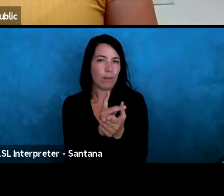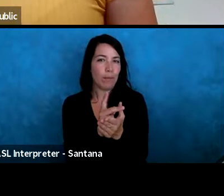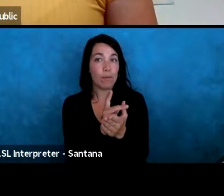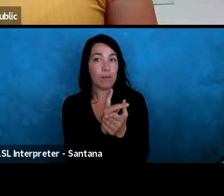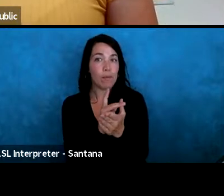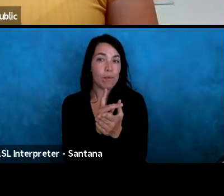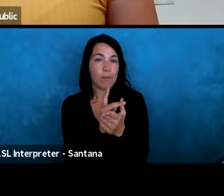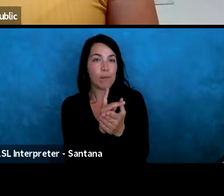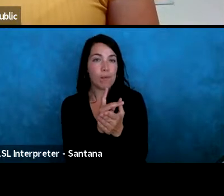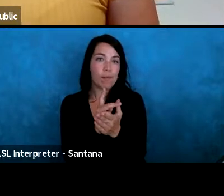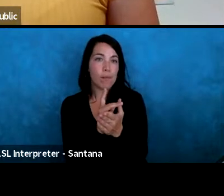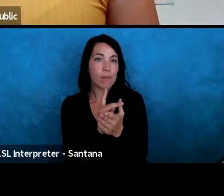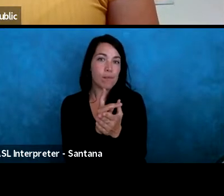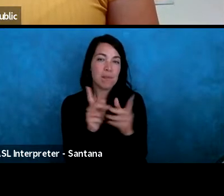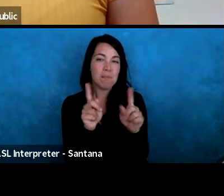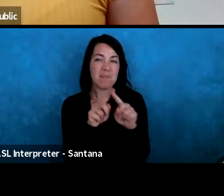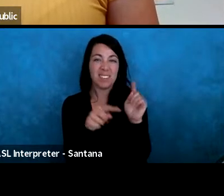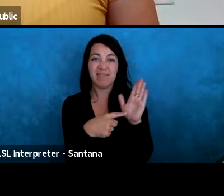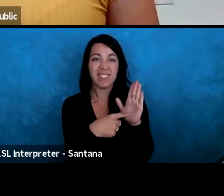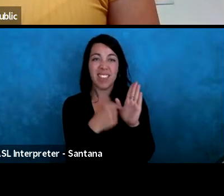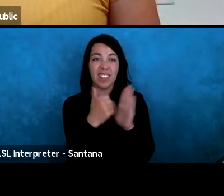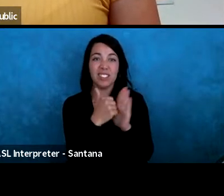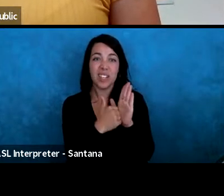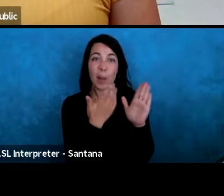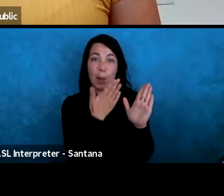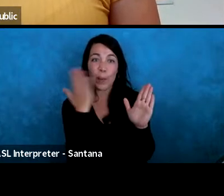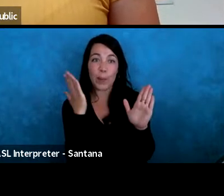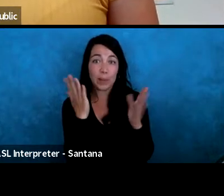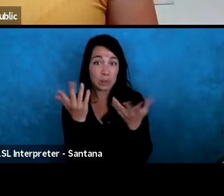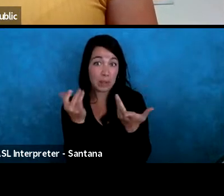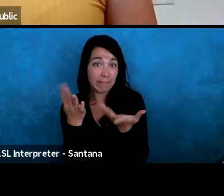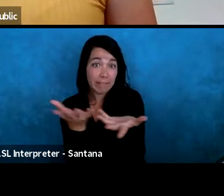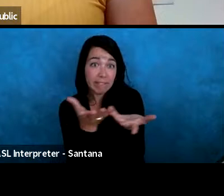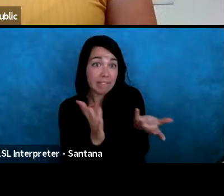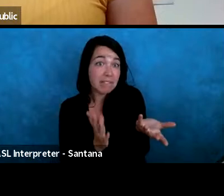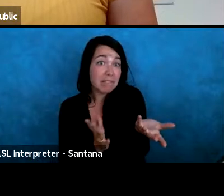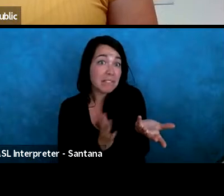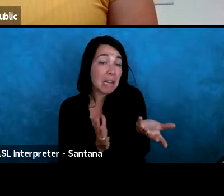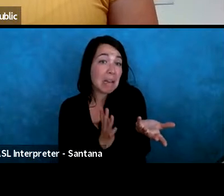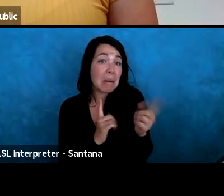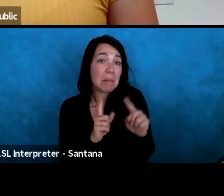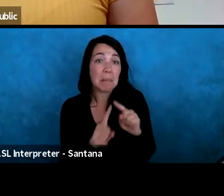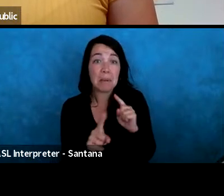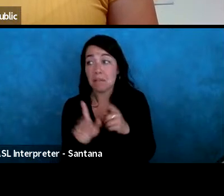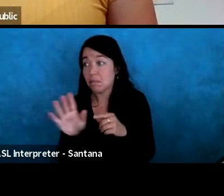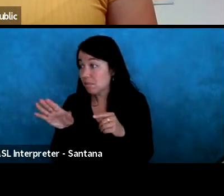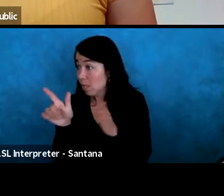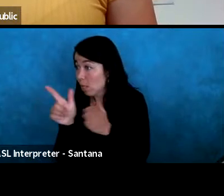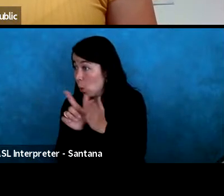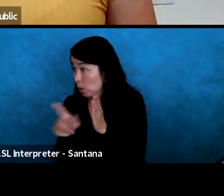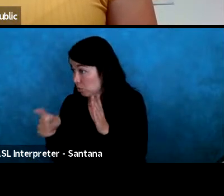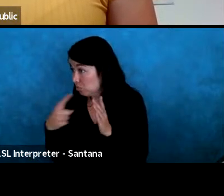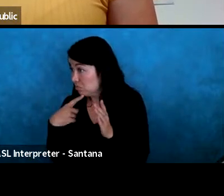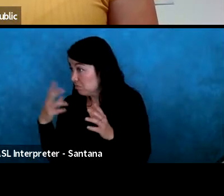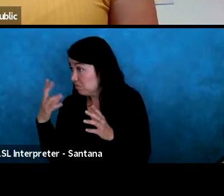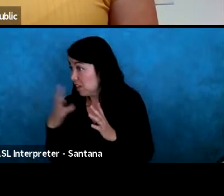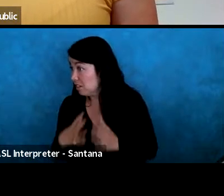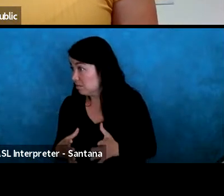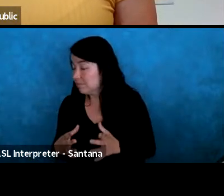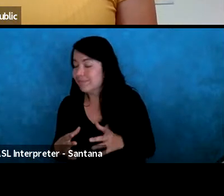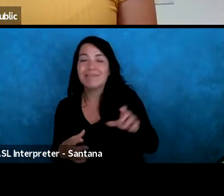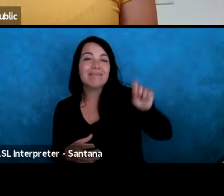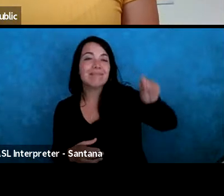that in the agenda and make sure that that's okay with going through the attorney. Thank you, Councillor